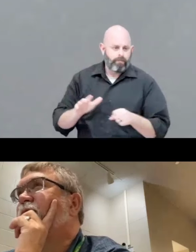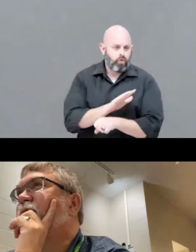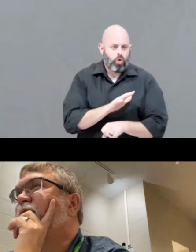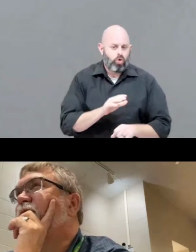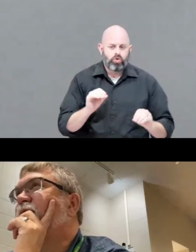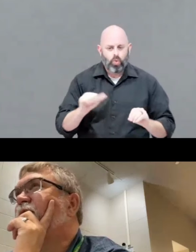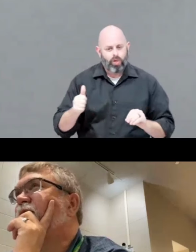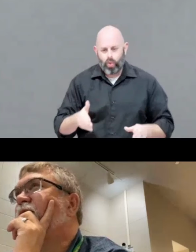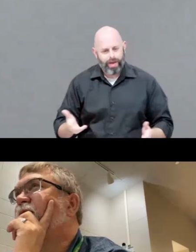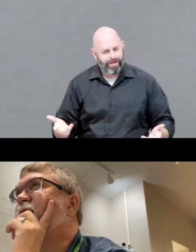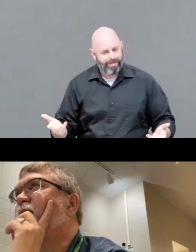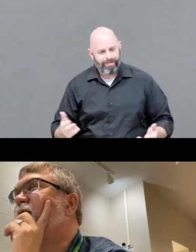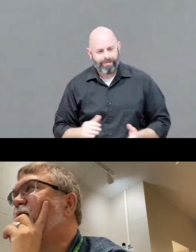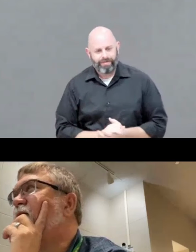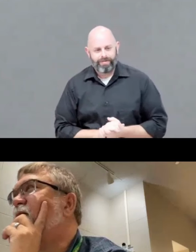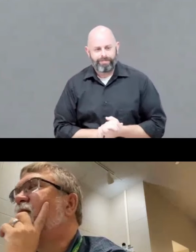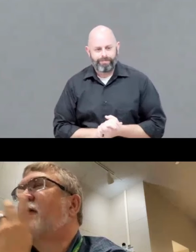it.